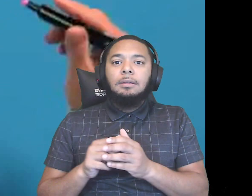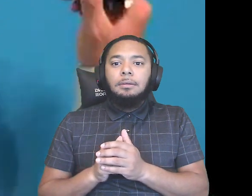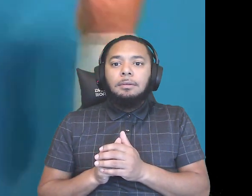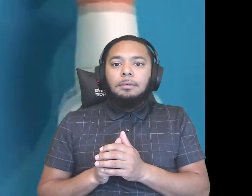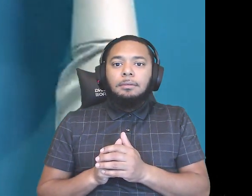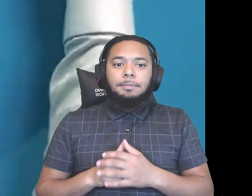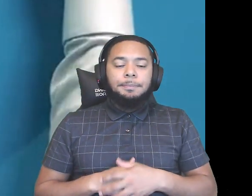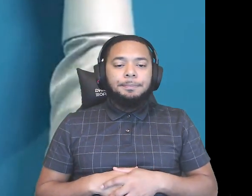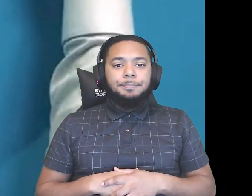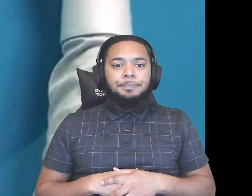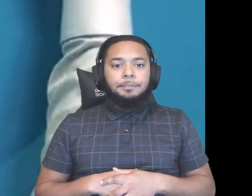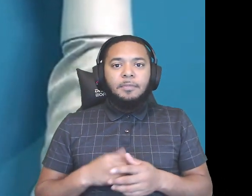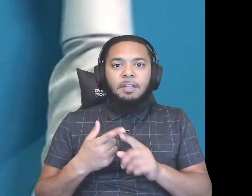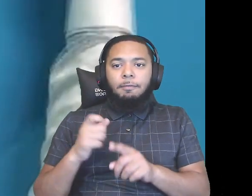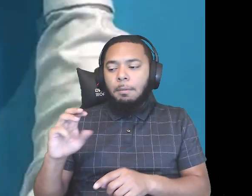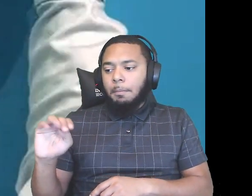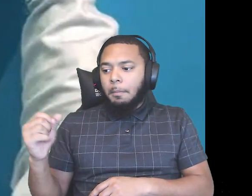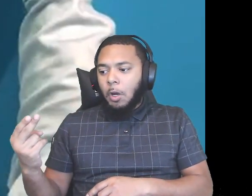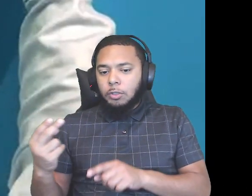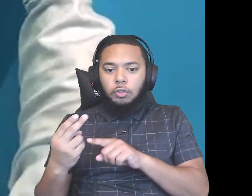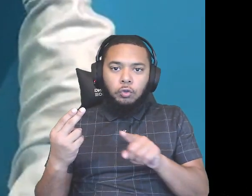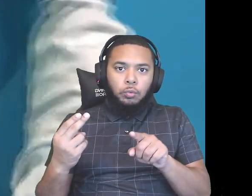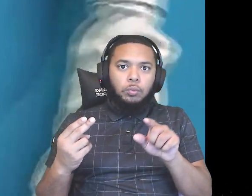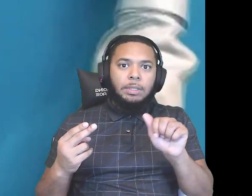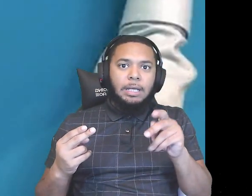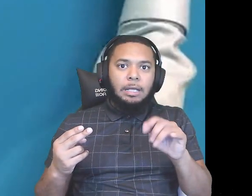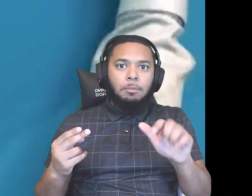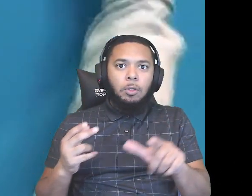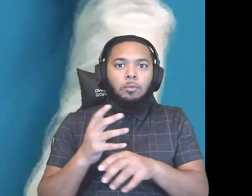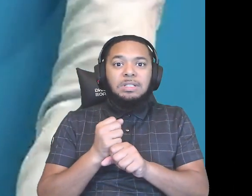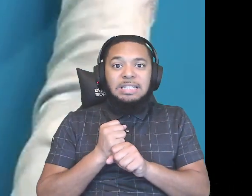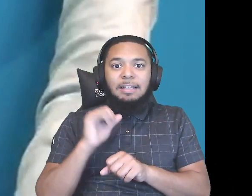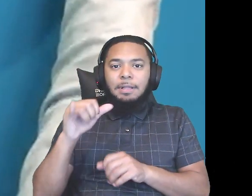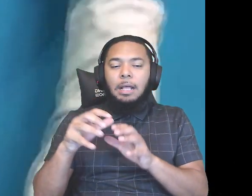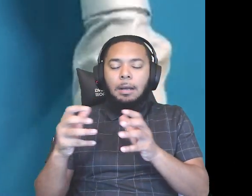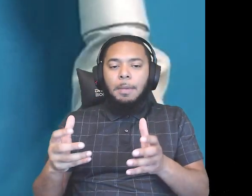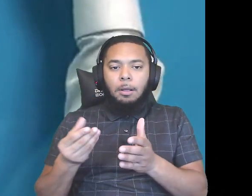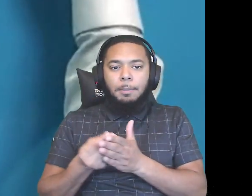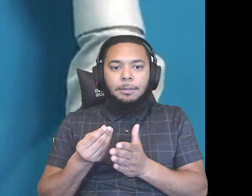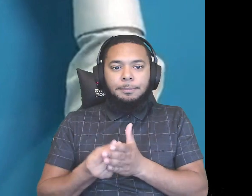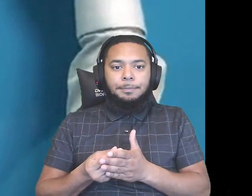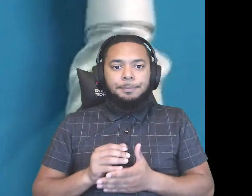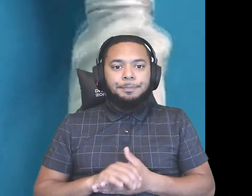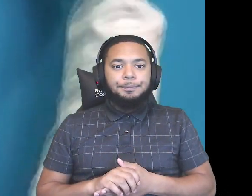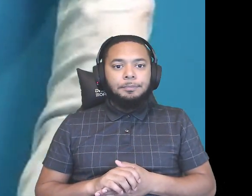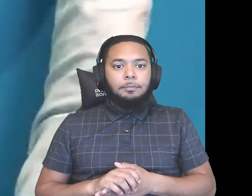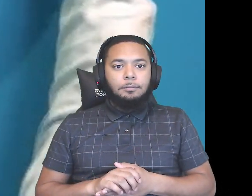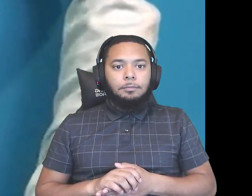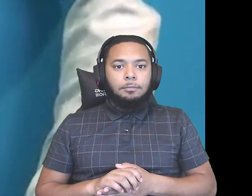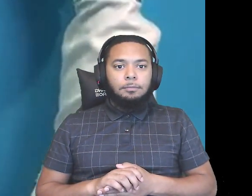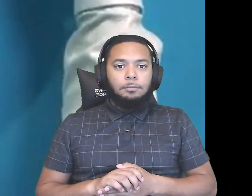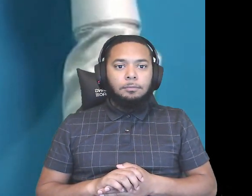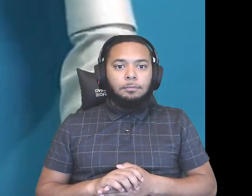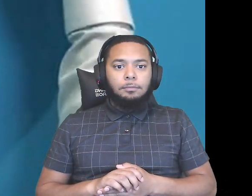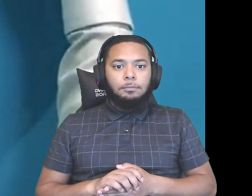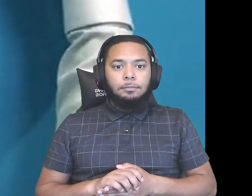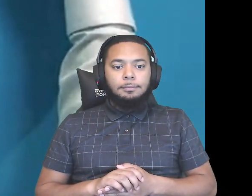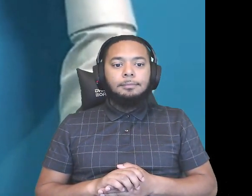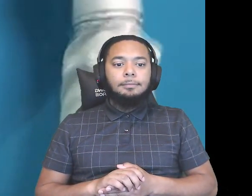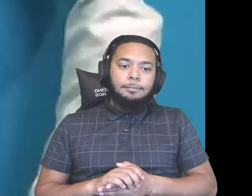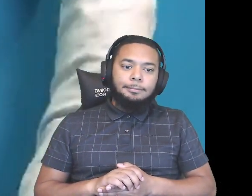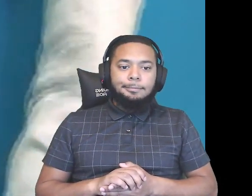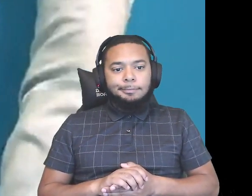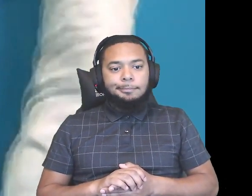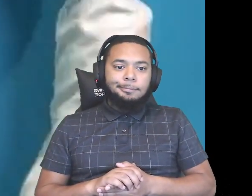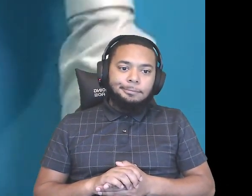to April. So we add all this up through 364 and nine is